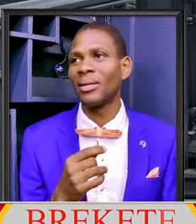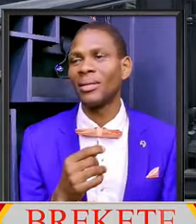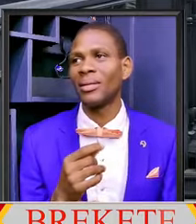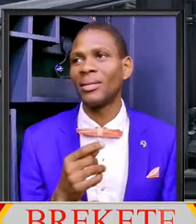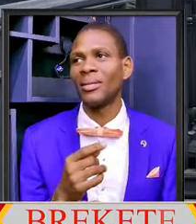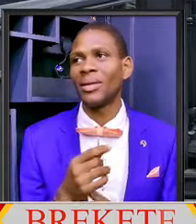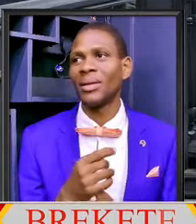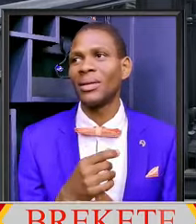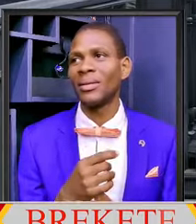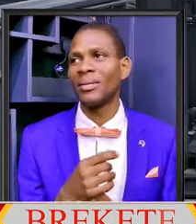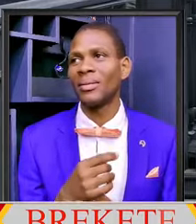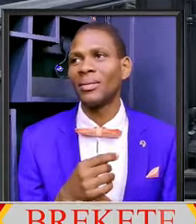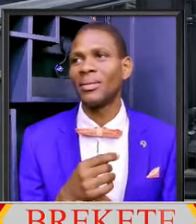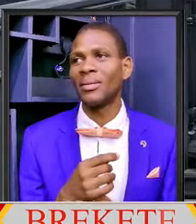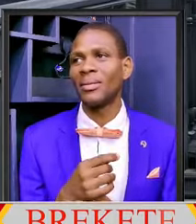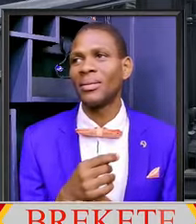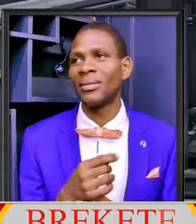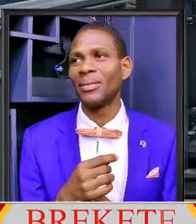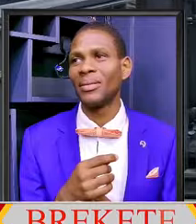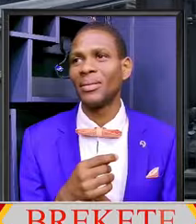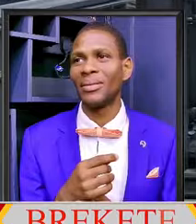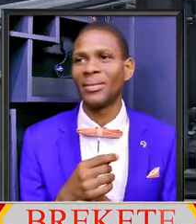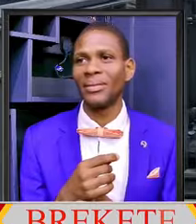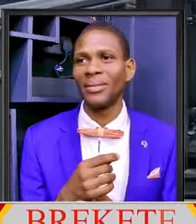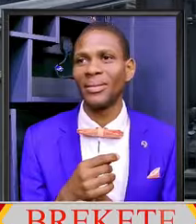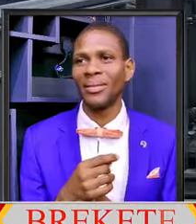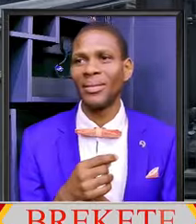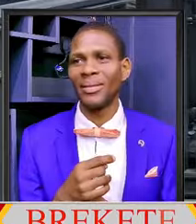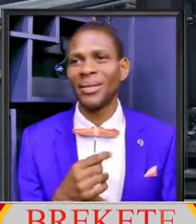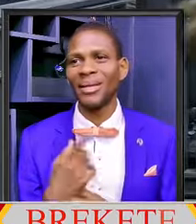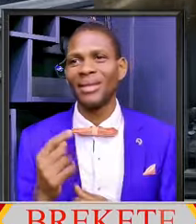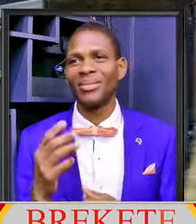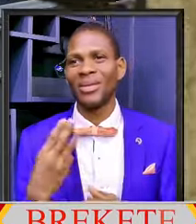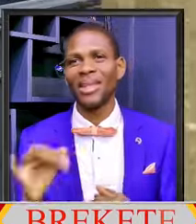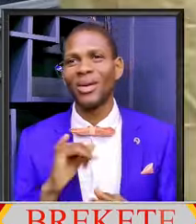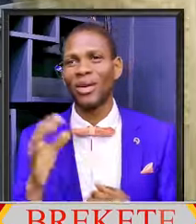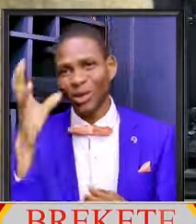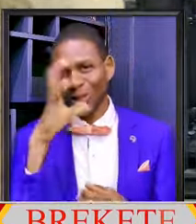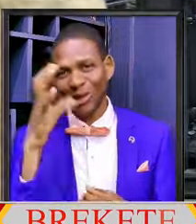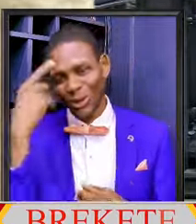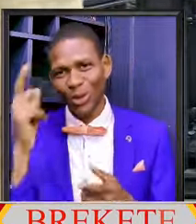Hanya. That man, they look for material where I go take so kaftan.